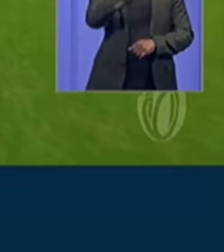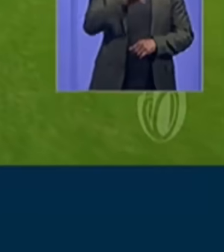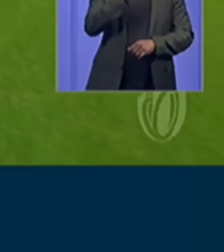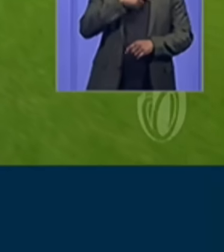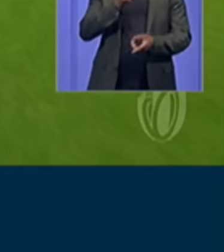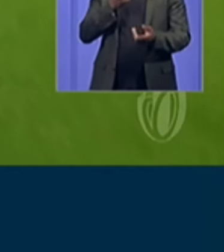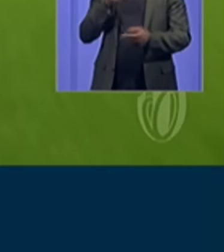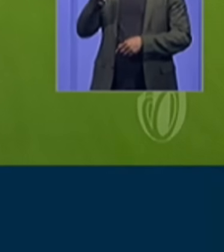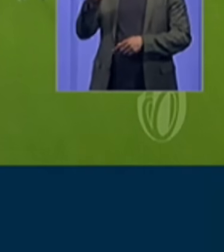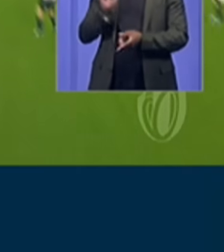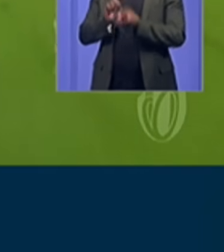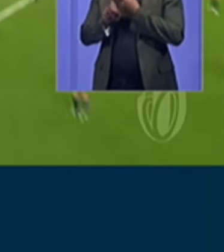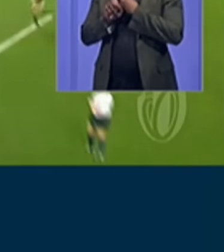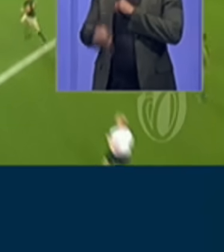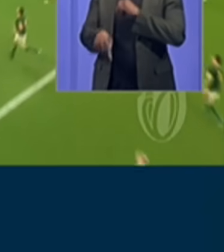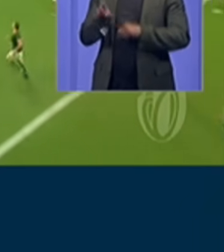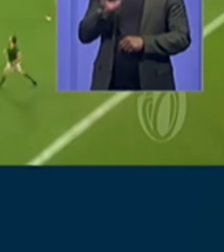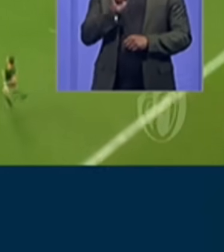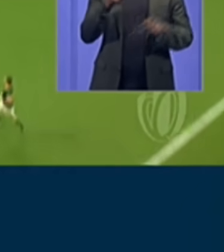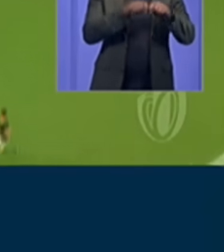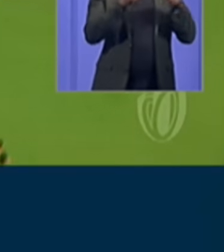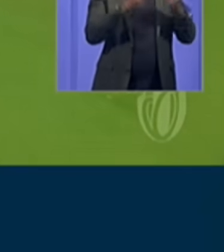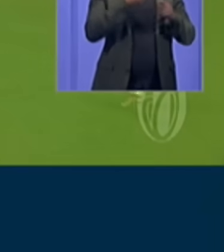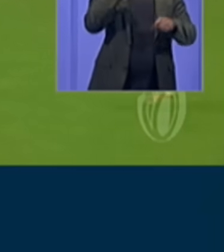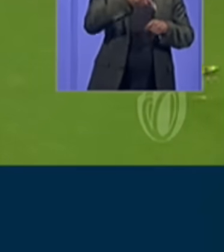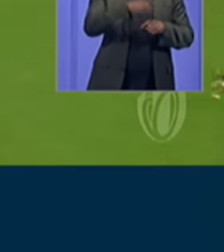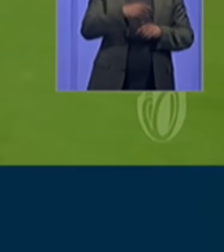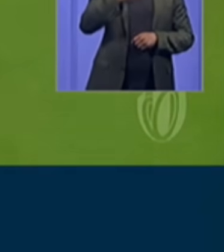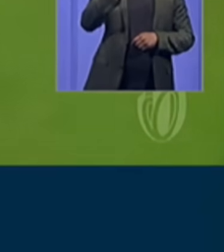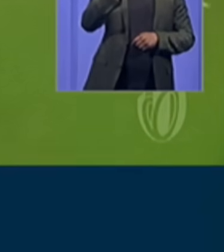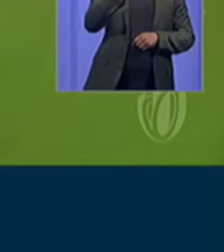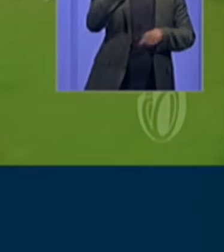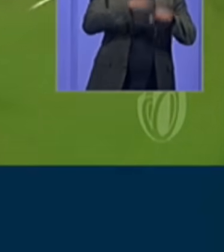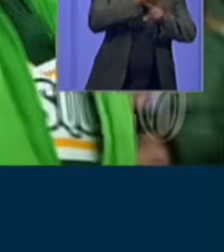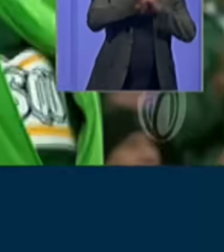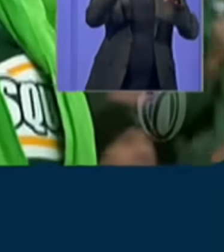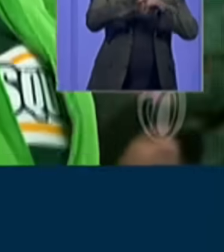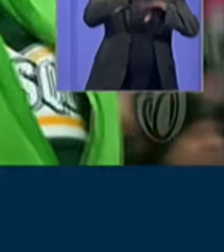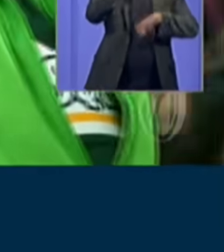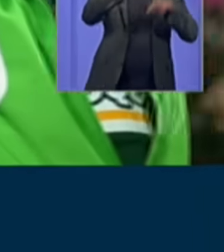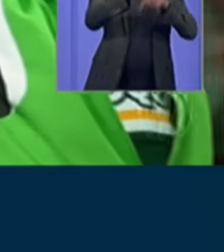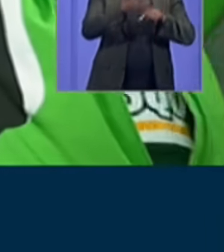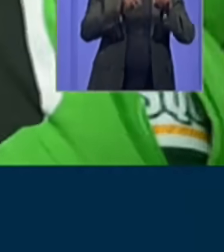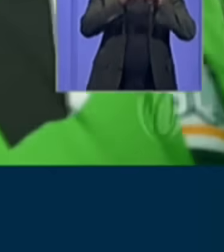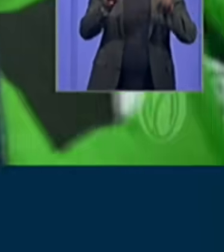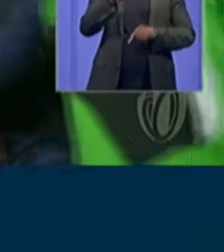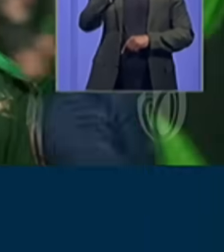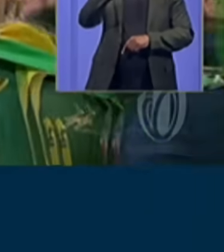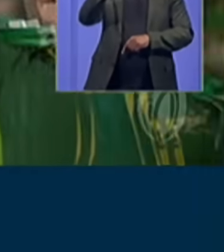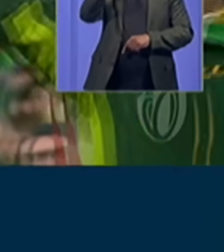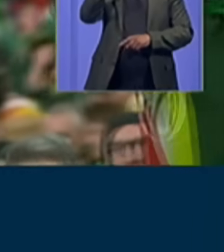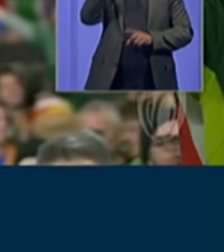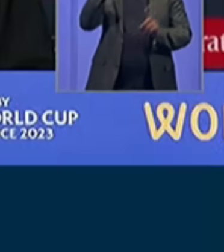dipelo tsa baradi ba di-Kiwis go ba sehlopha sa pele go hapa mohope wa lefatshe ka makgetlo a mane empa mokwetlisi o rolela